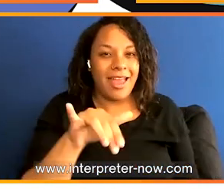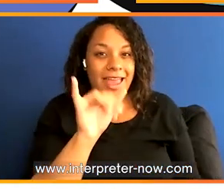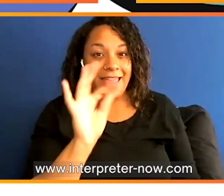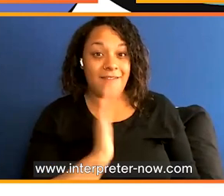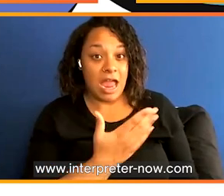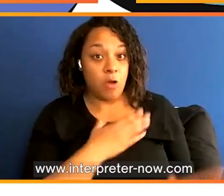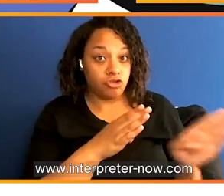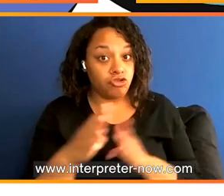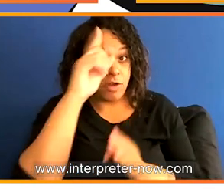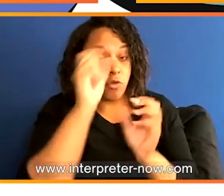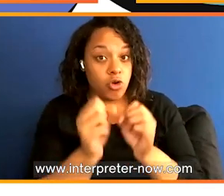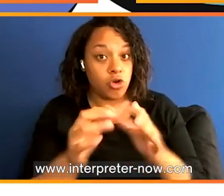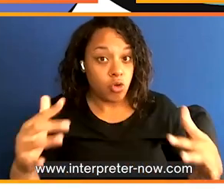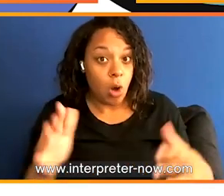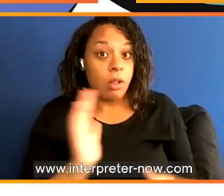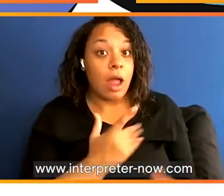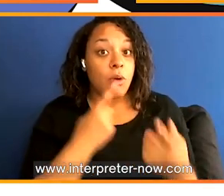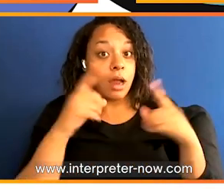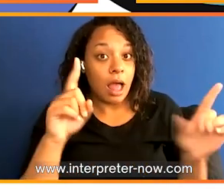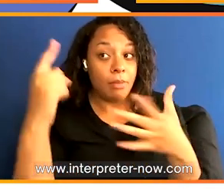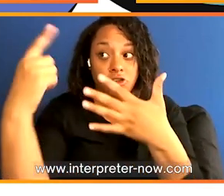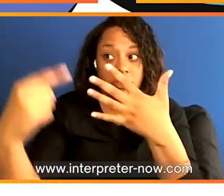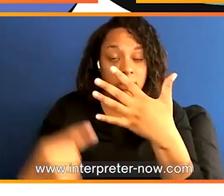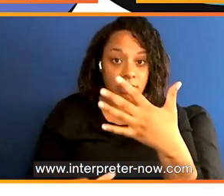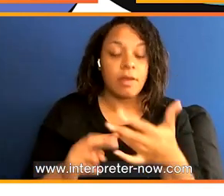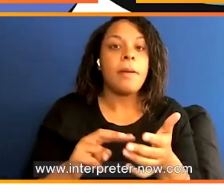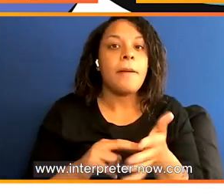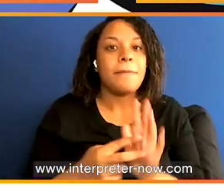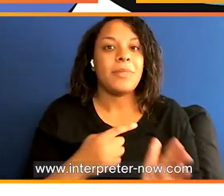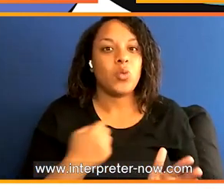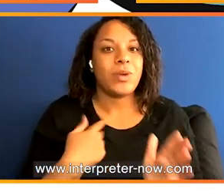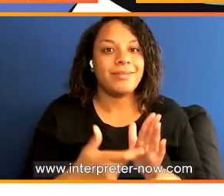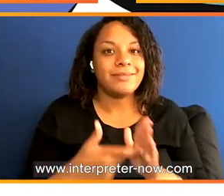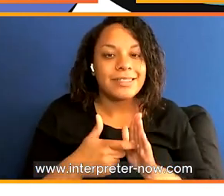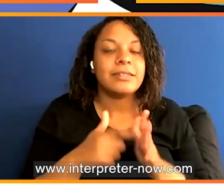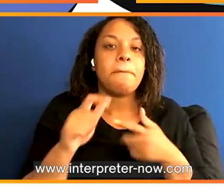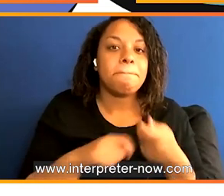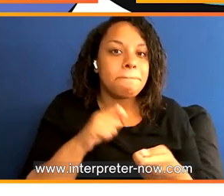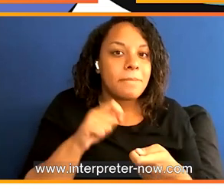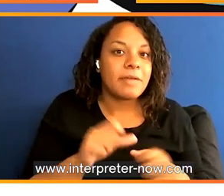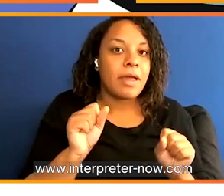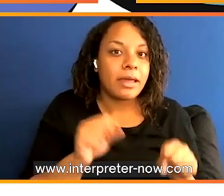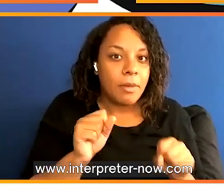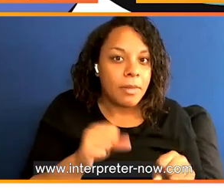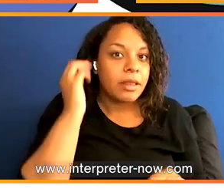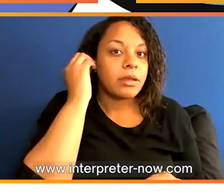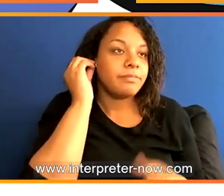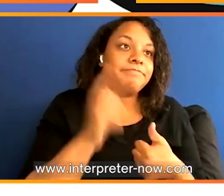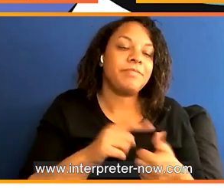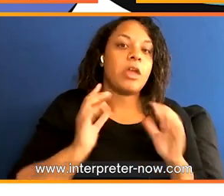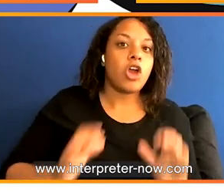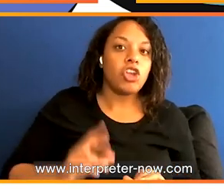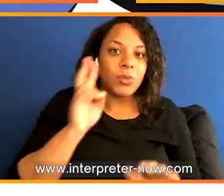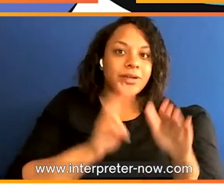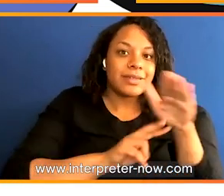So that's what I mean. It's almost like, well, if this is our strategy for growth and here's what we're going to accomplish, that means we need